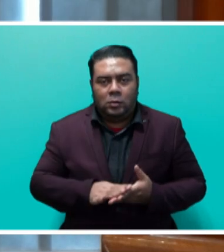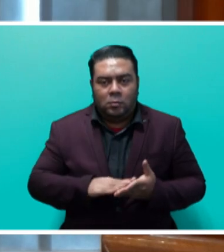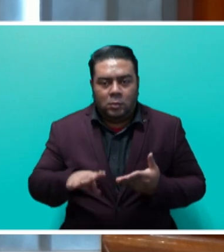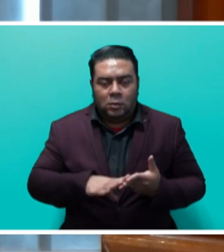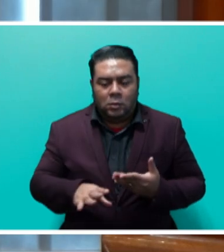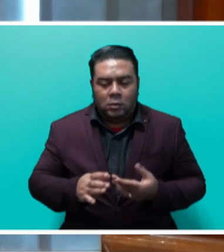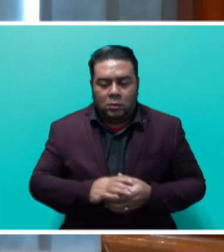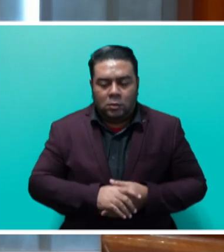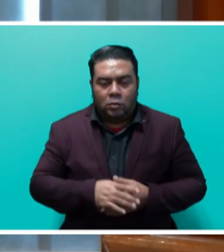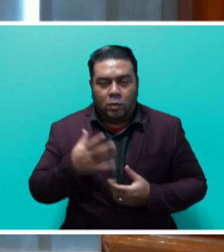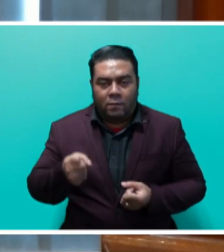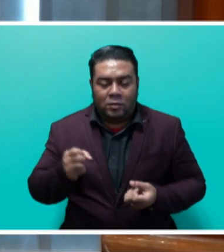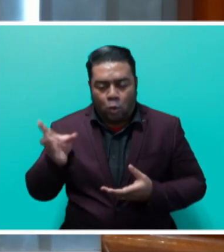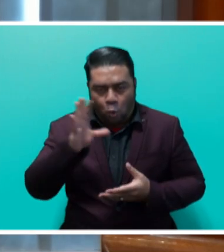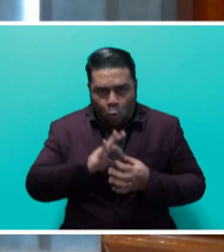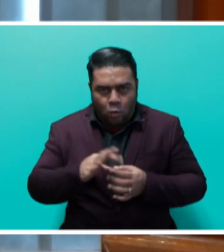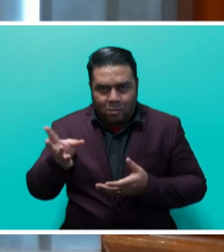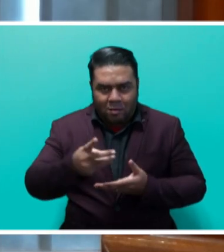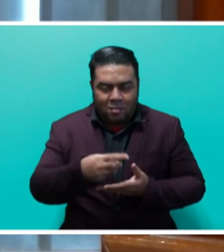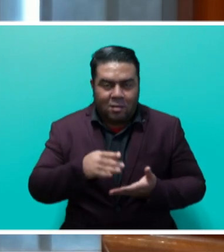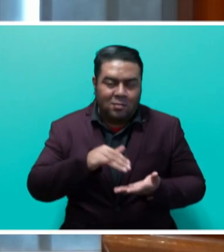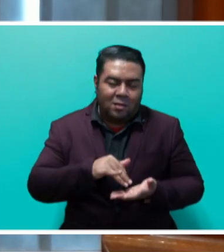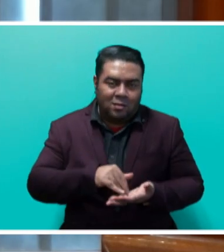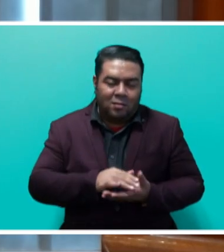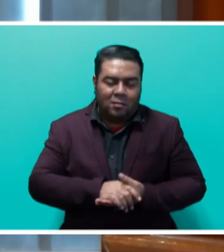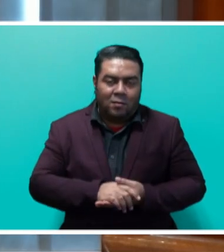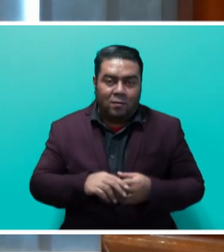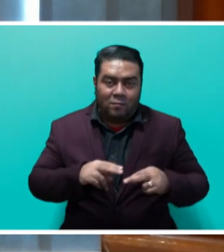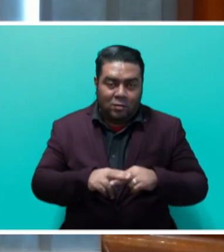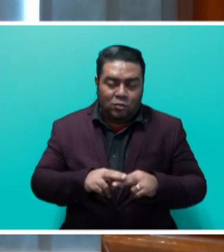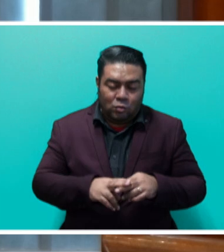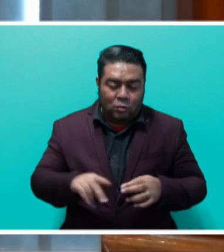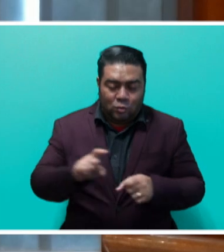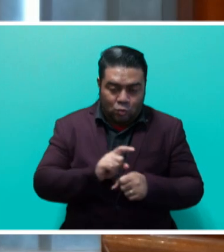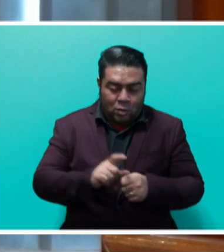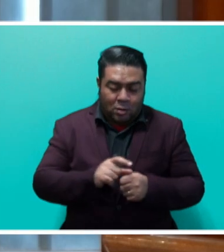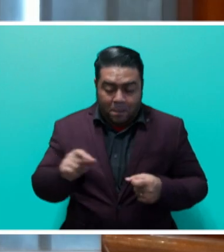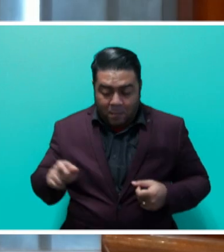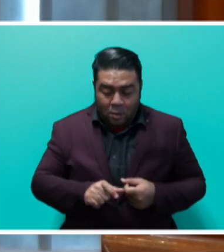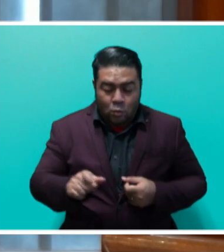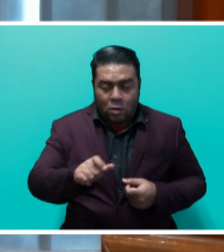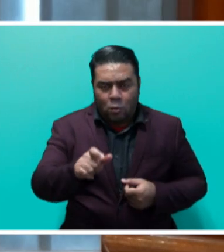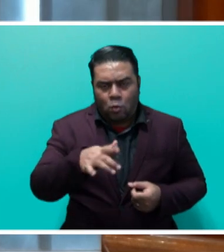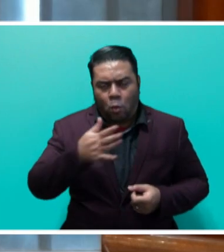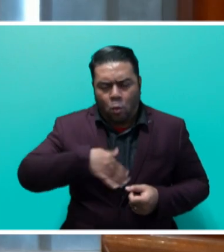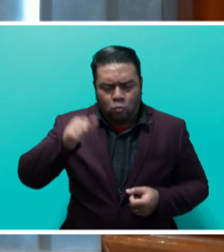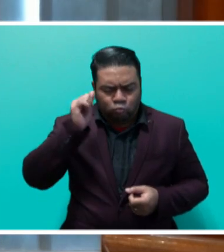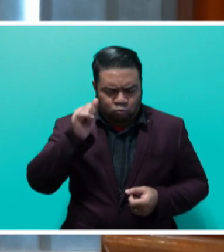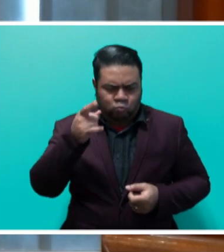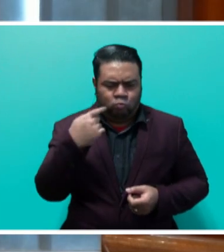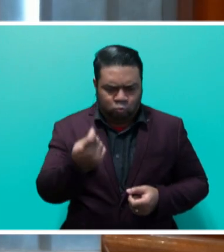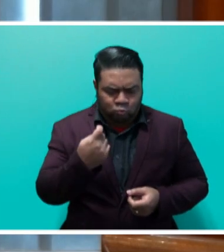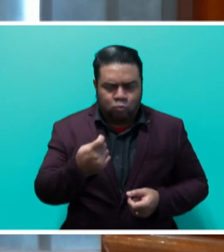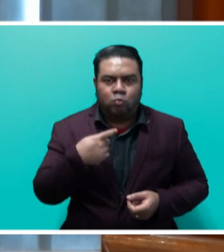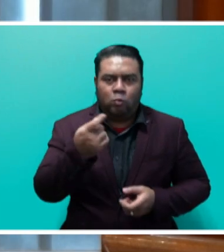its own data center. This will actually create that pathway that we all expect that will happen in